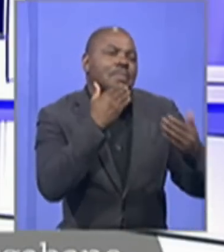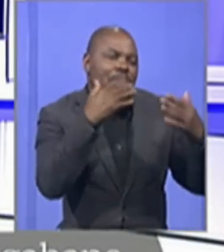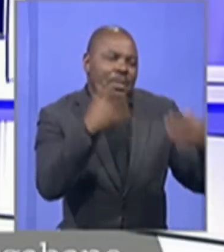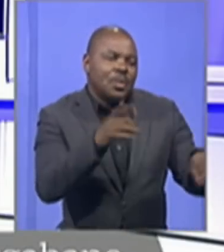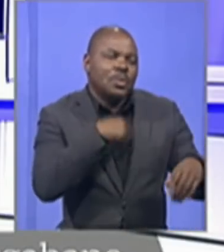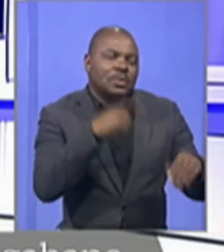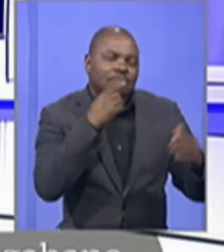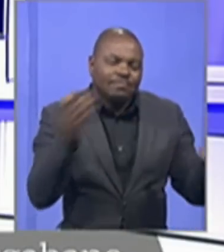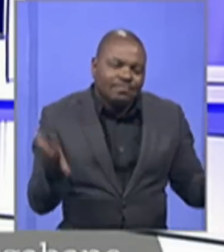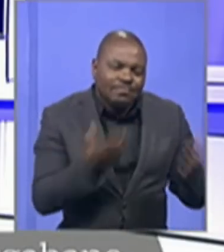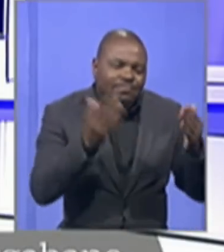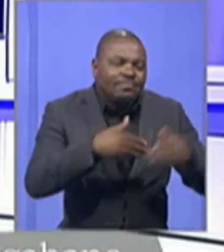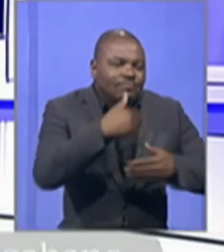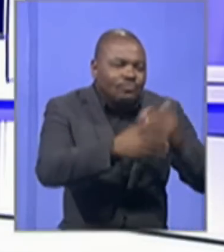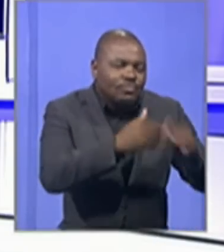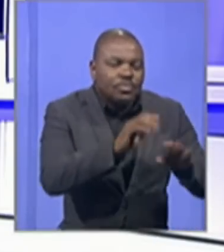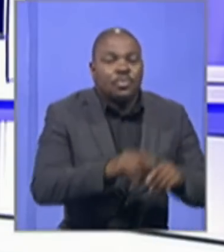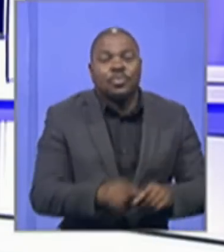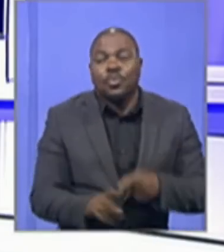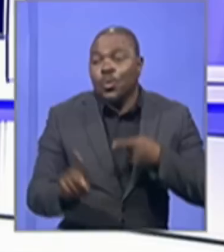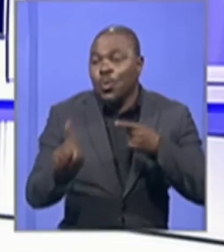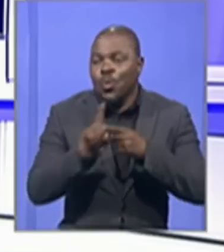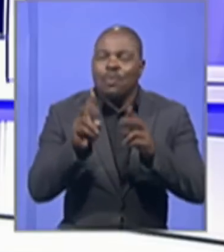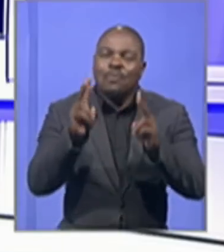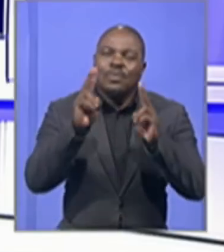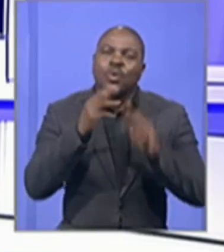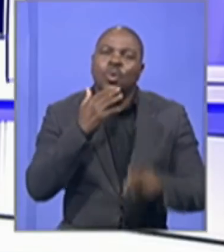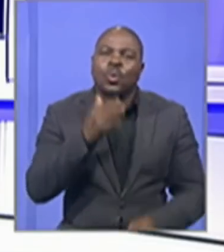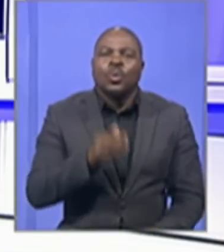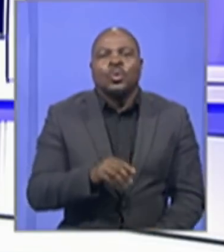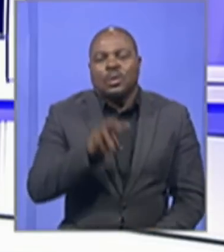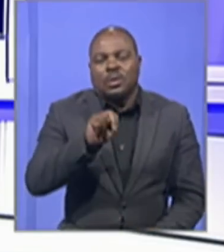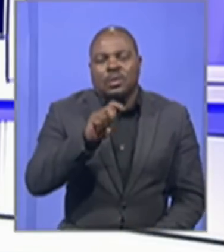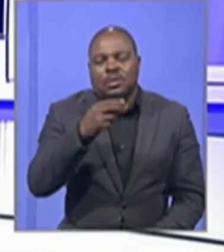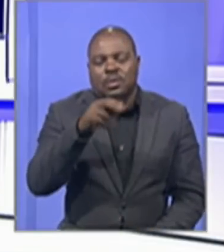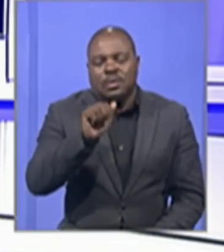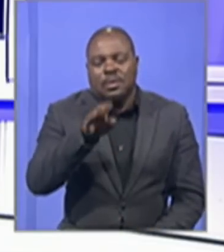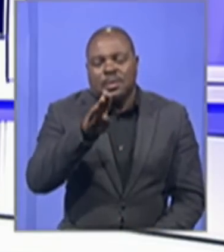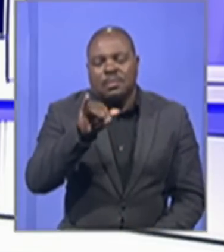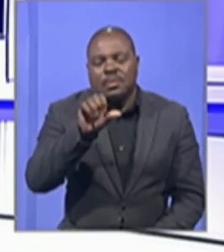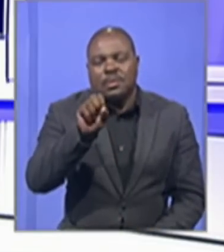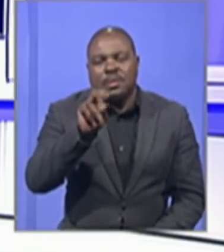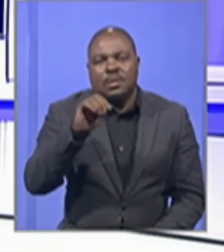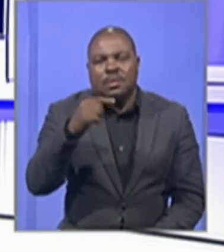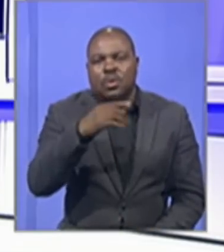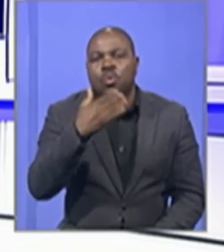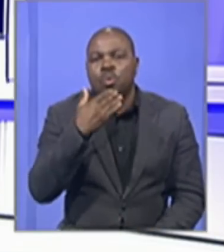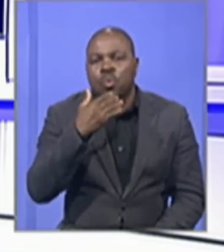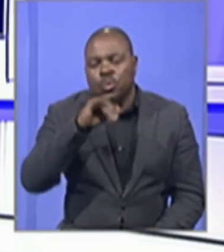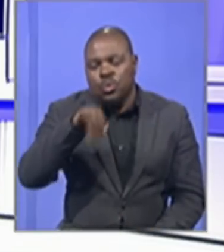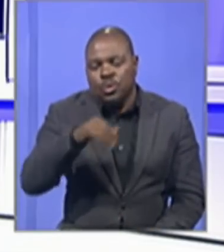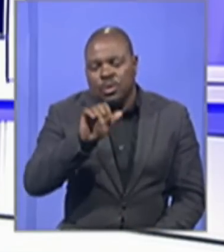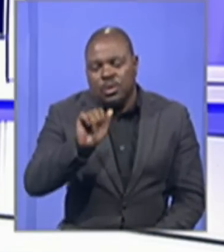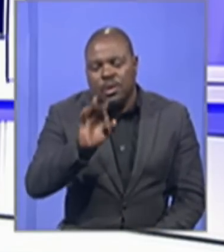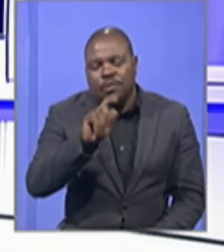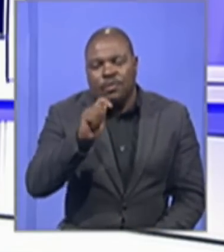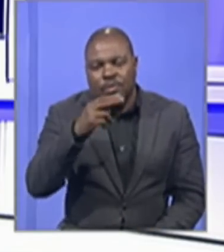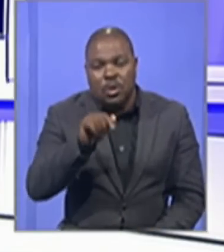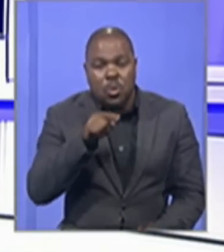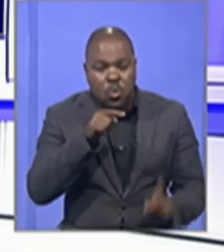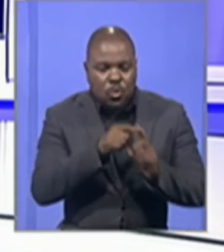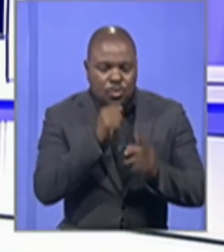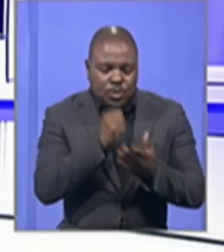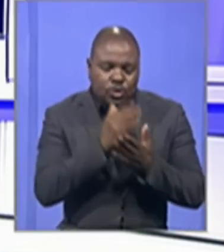pele mui eo ebile moeti wa rona Nthabiseng Jarosa Jafta a netefatsa hore e fela basadi e le